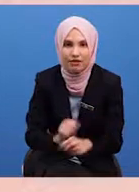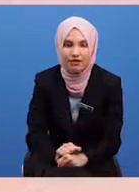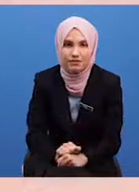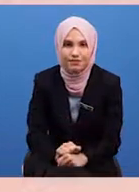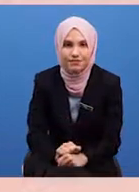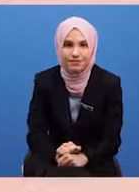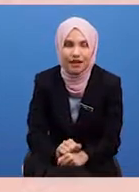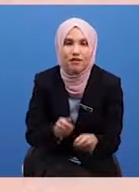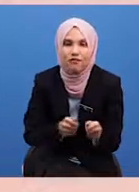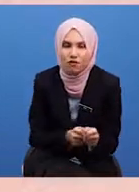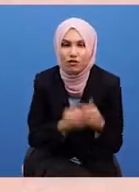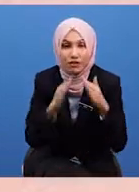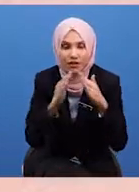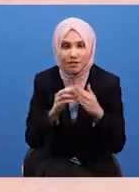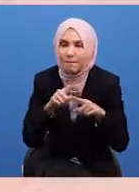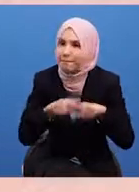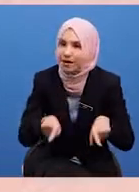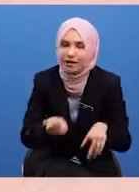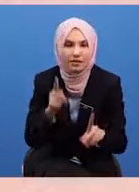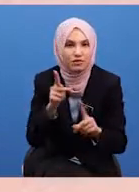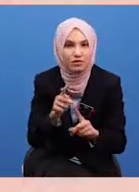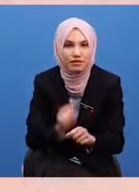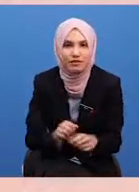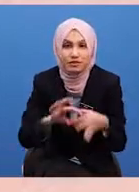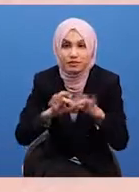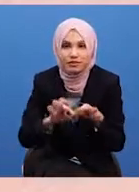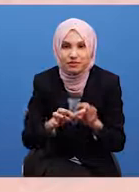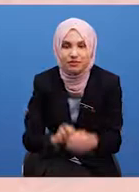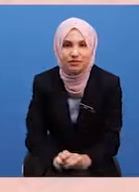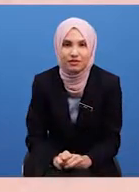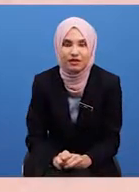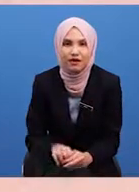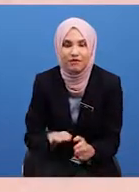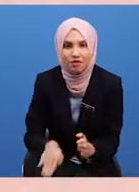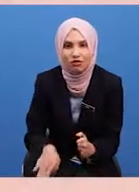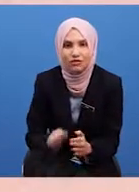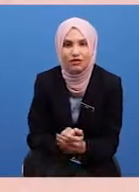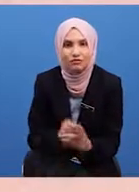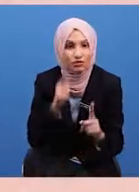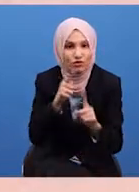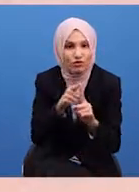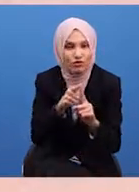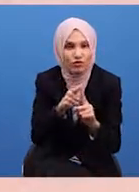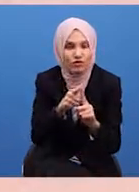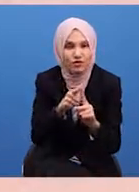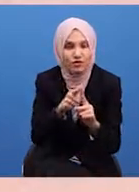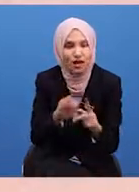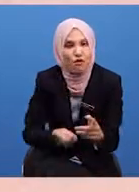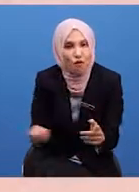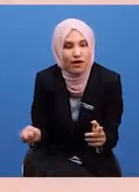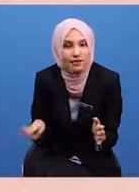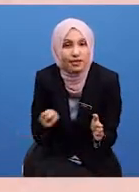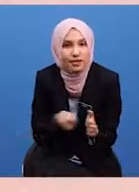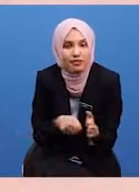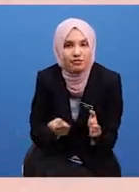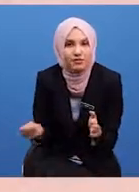still follows the climax, but at this point, the story slows down towards the resolution stage.